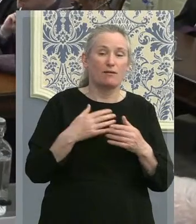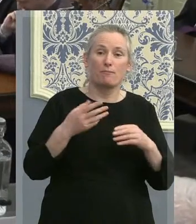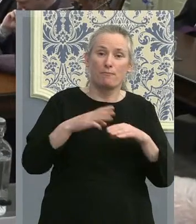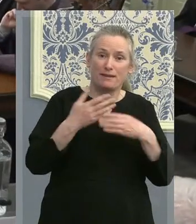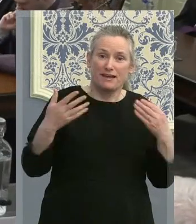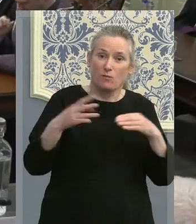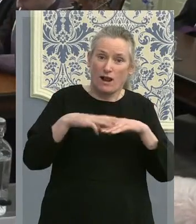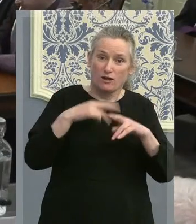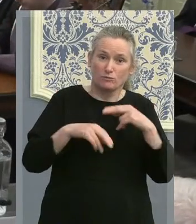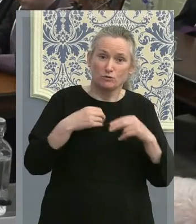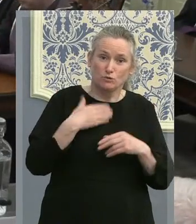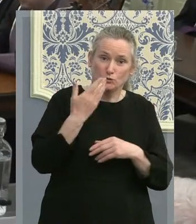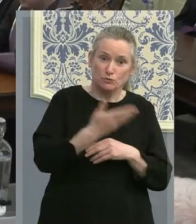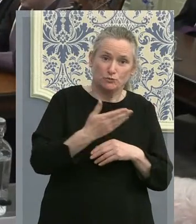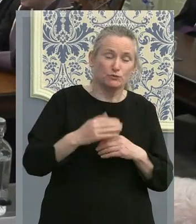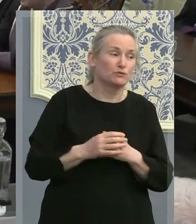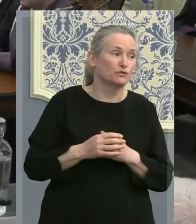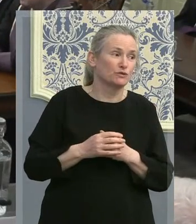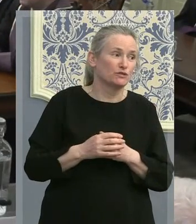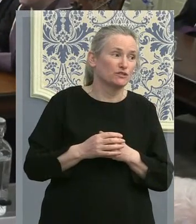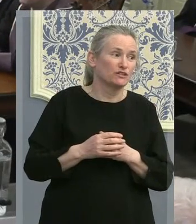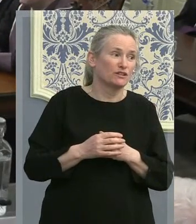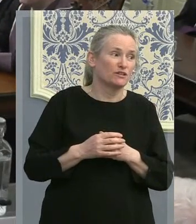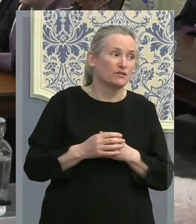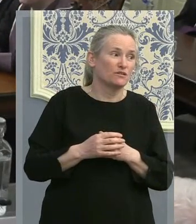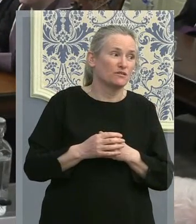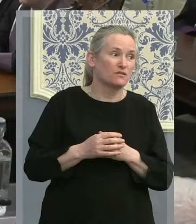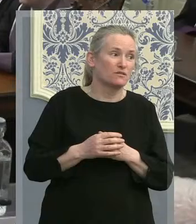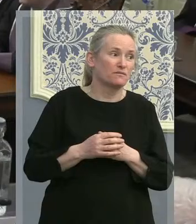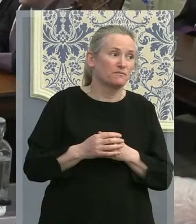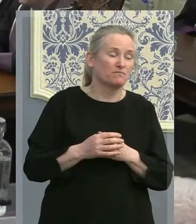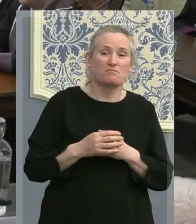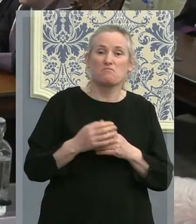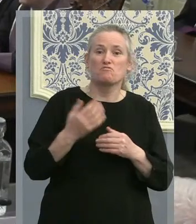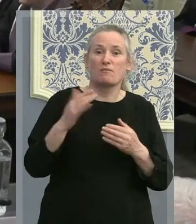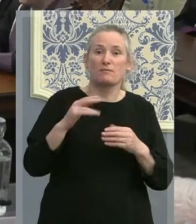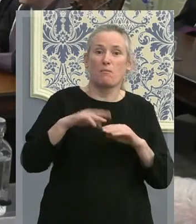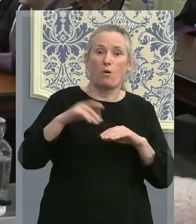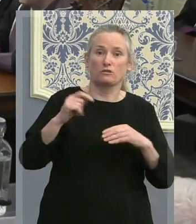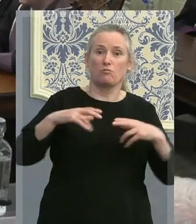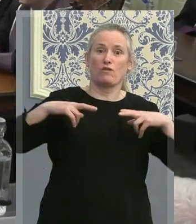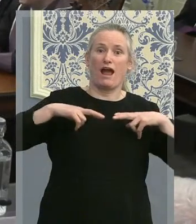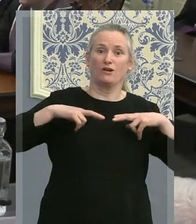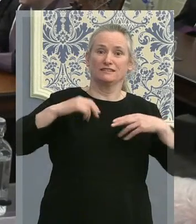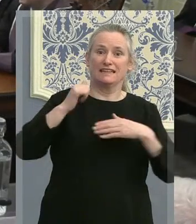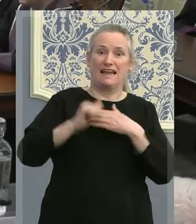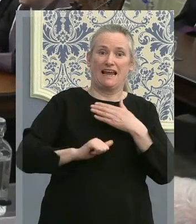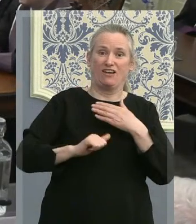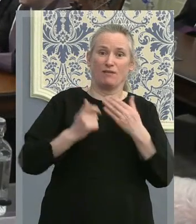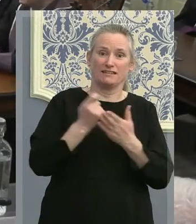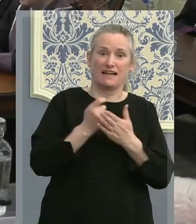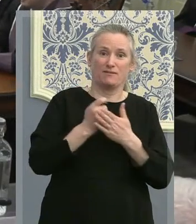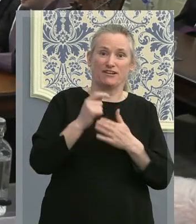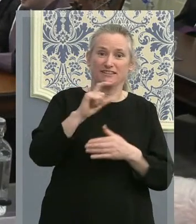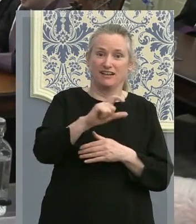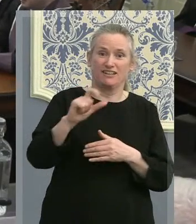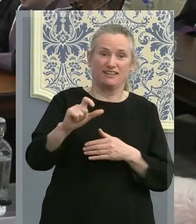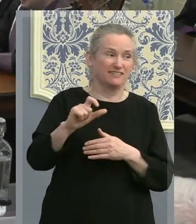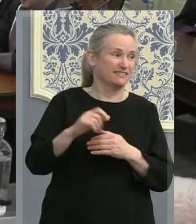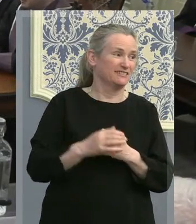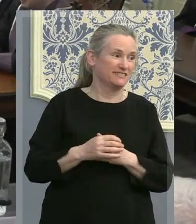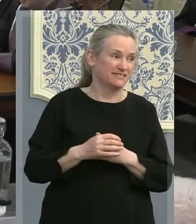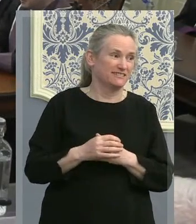welcome to you. This is probably the proudest day of my life in my tenure as a councillor here, the